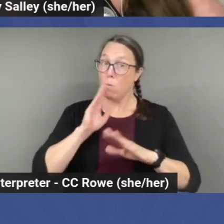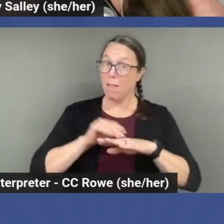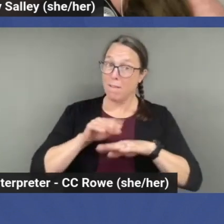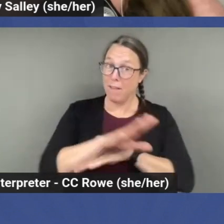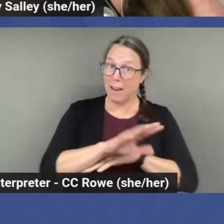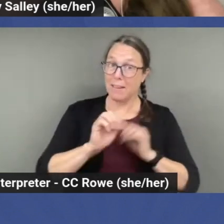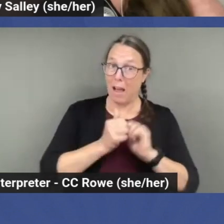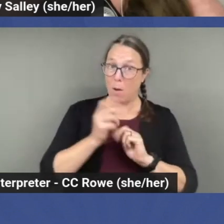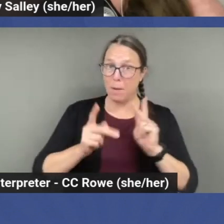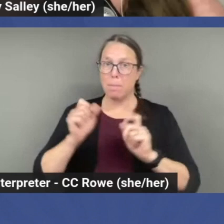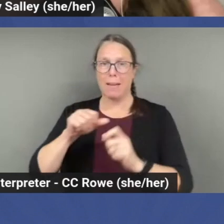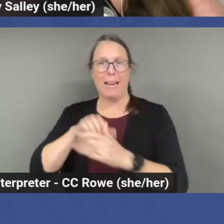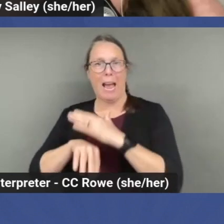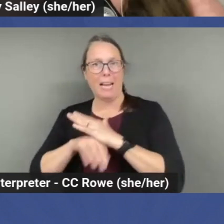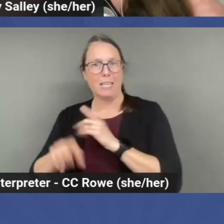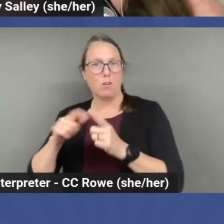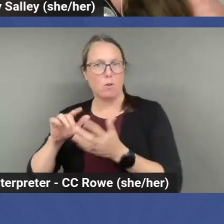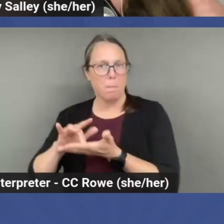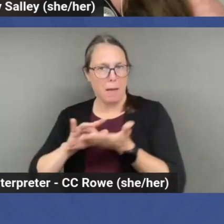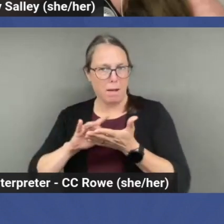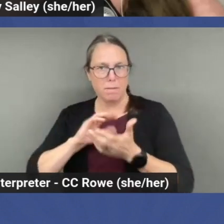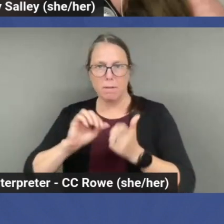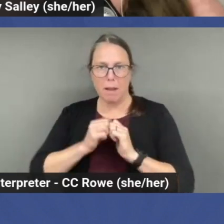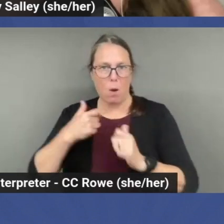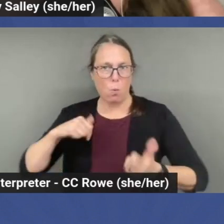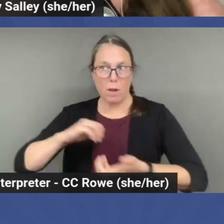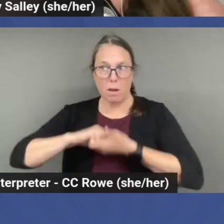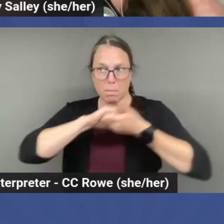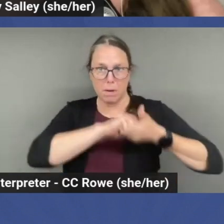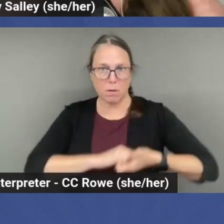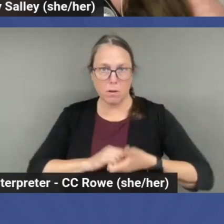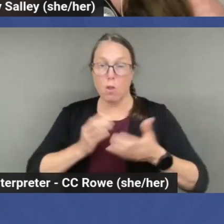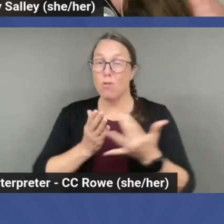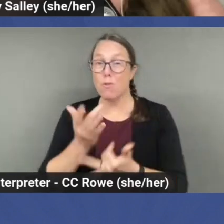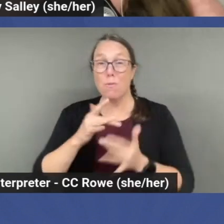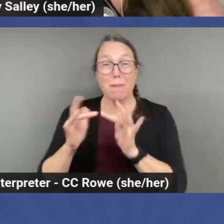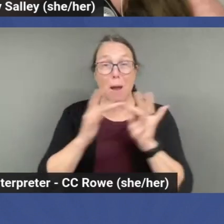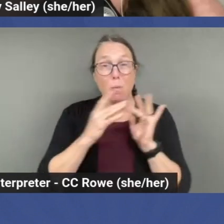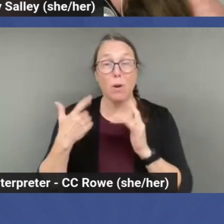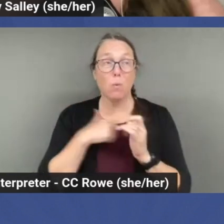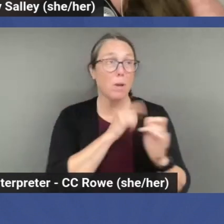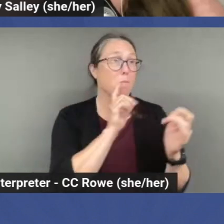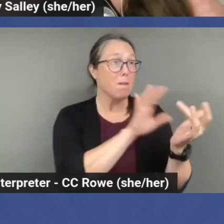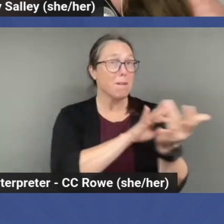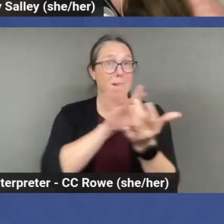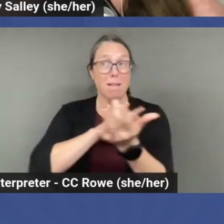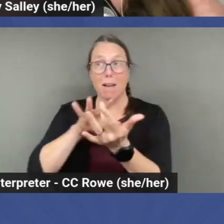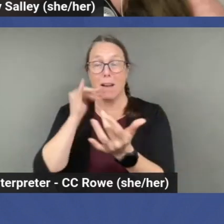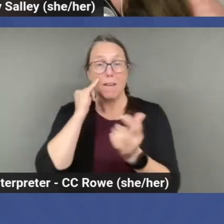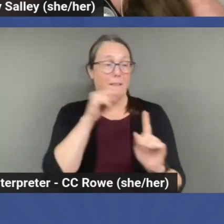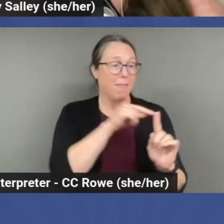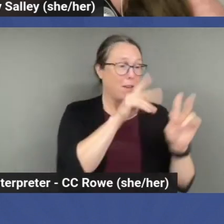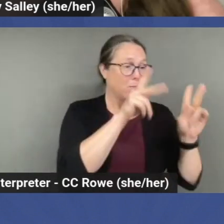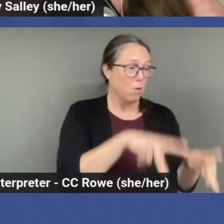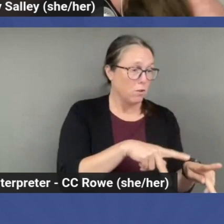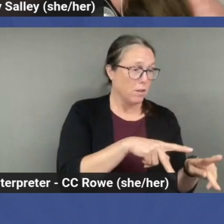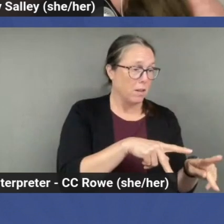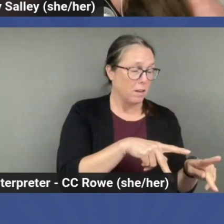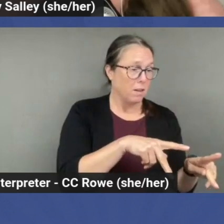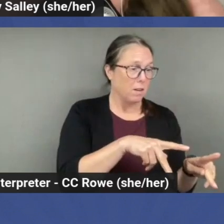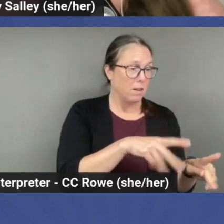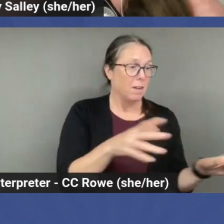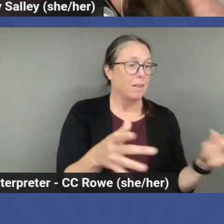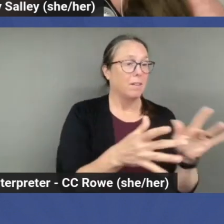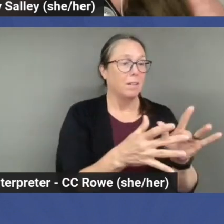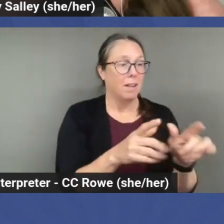and how we collaborate. Like we know that throughout networks we connect, like if they reach to Women First Digital, of course we could connect them to Plan